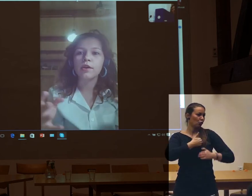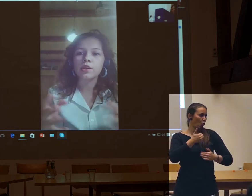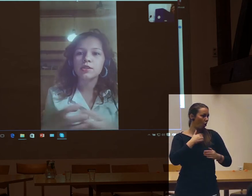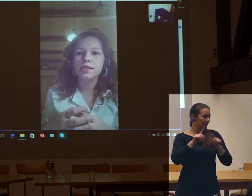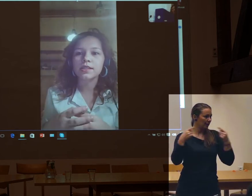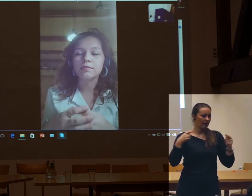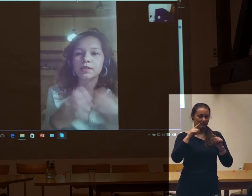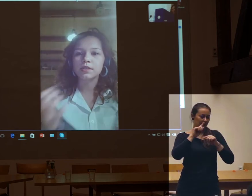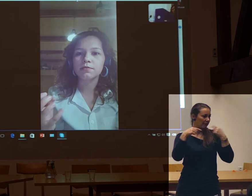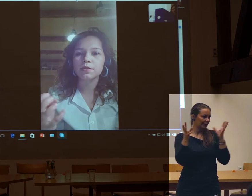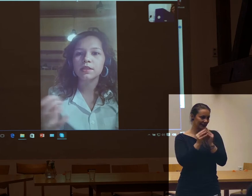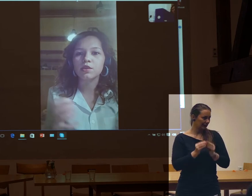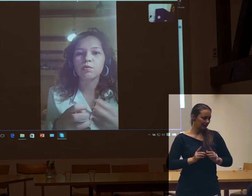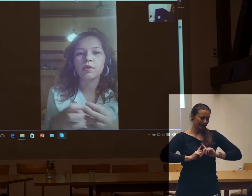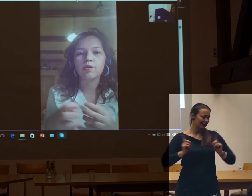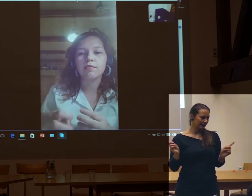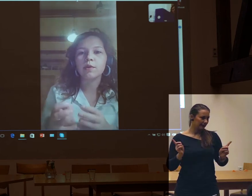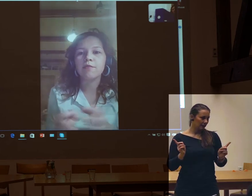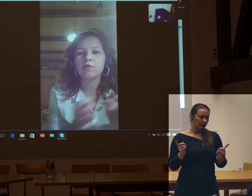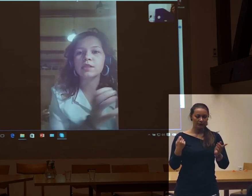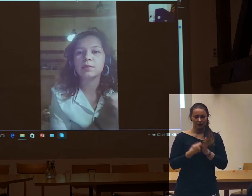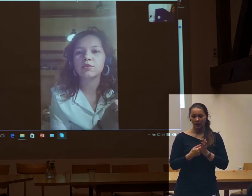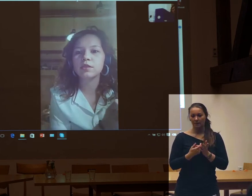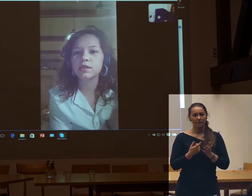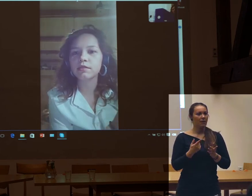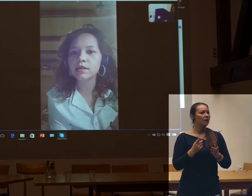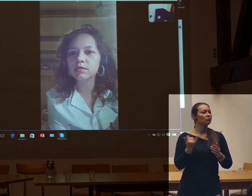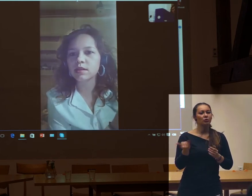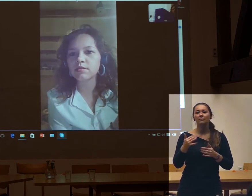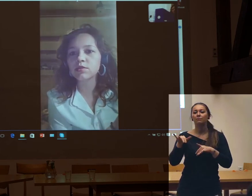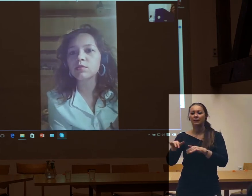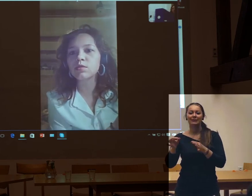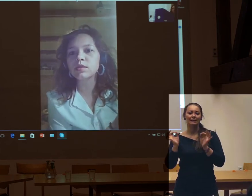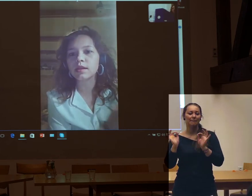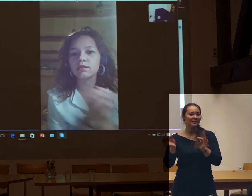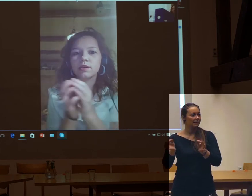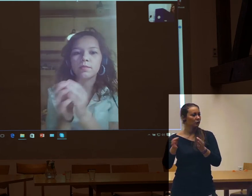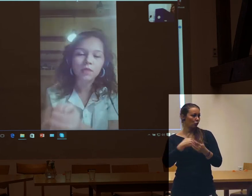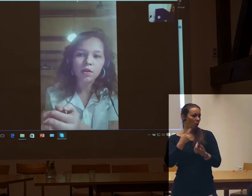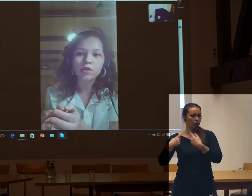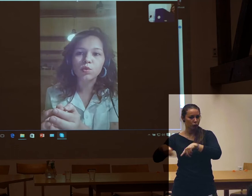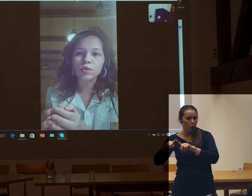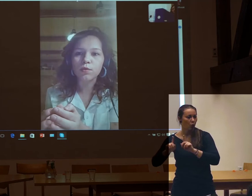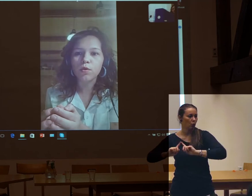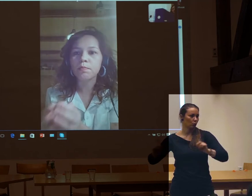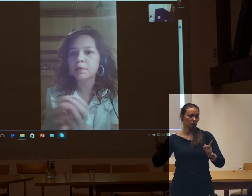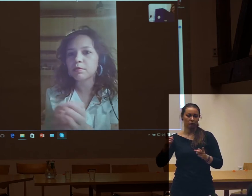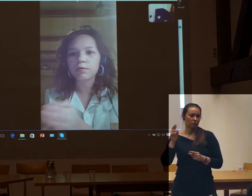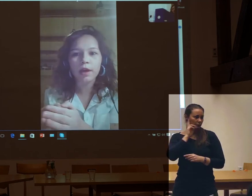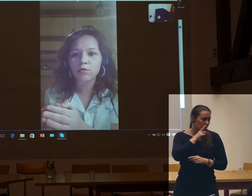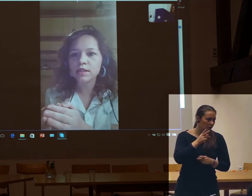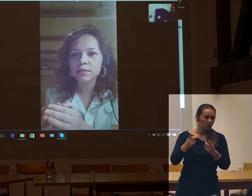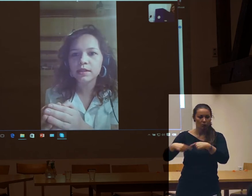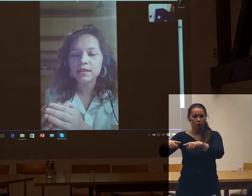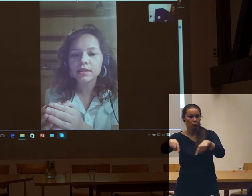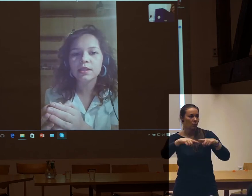Our education system is different, so we have only specially tailored schools and schools for people